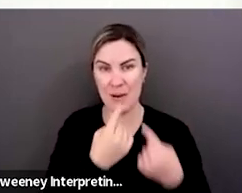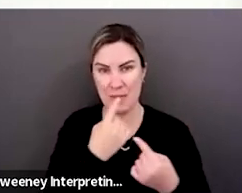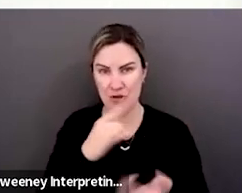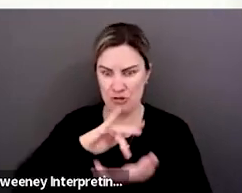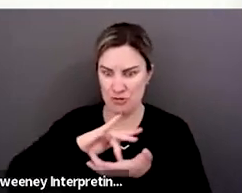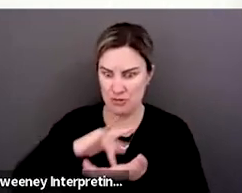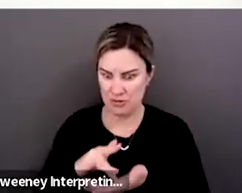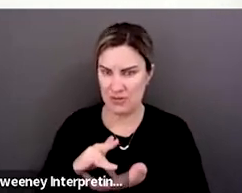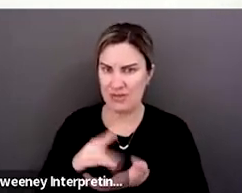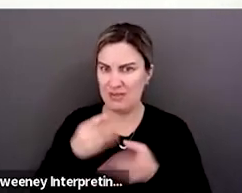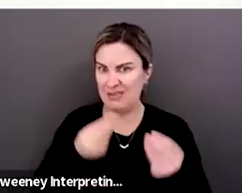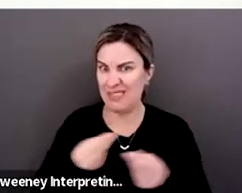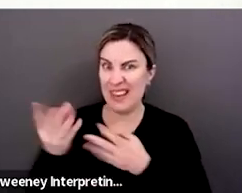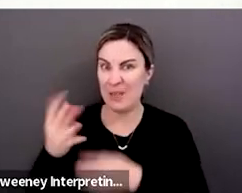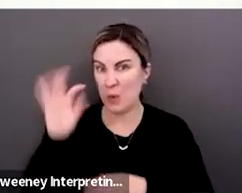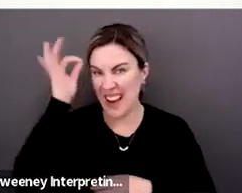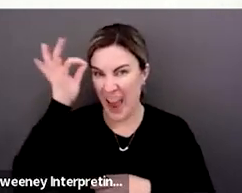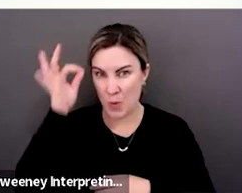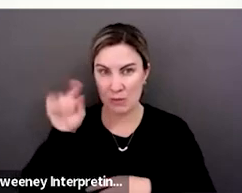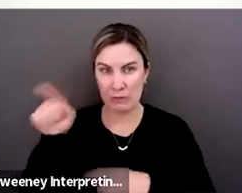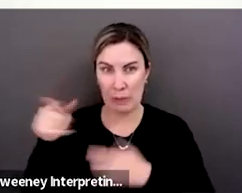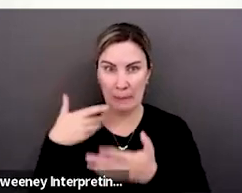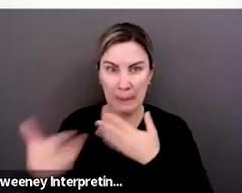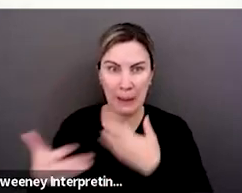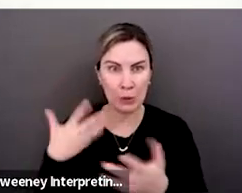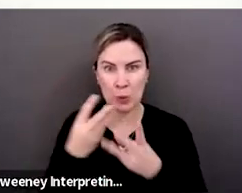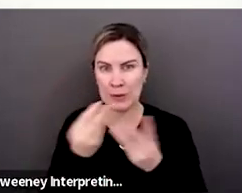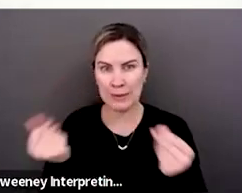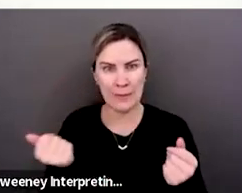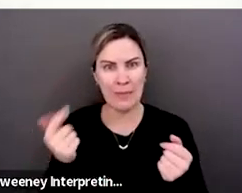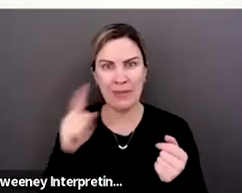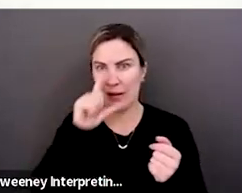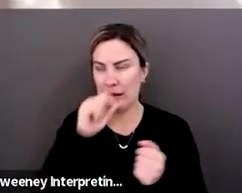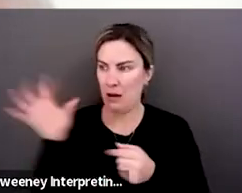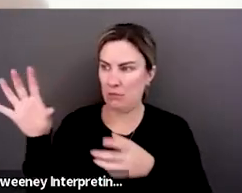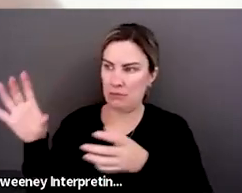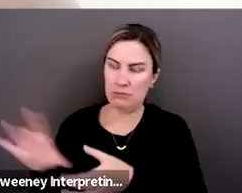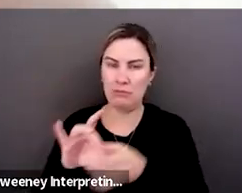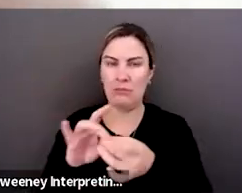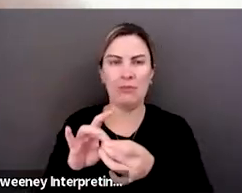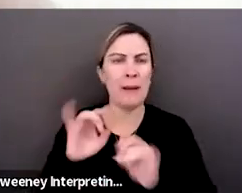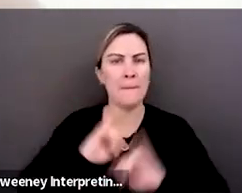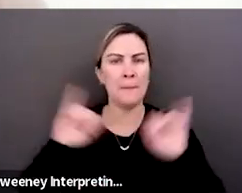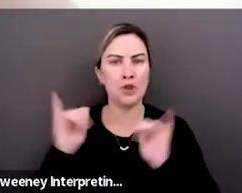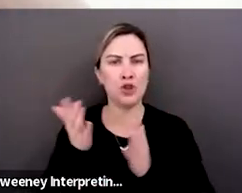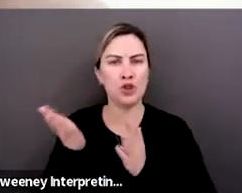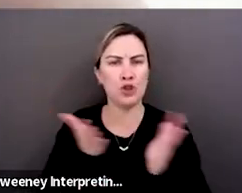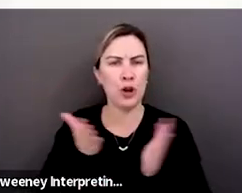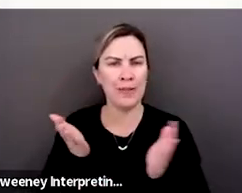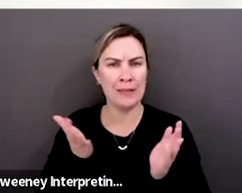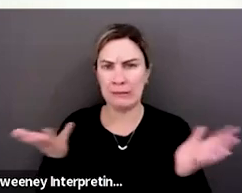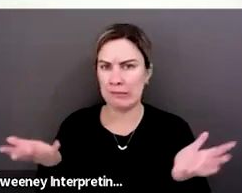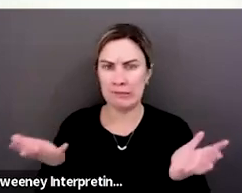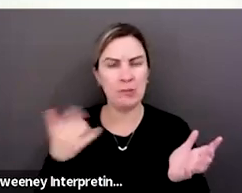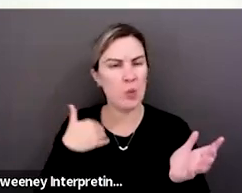centralised somehow, and hopefully it goes to the council and they manage it. And there would be a sort of direct link to emergency services in the future event. So we were